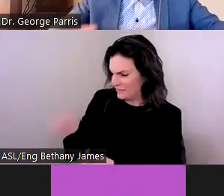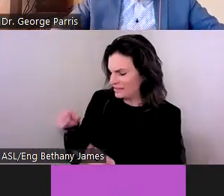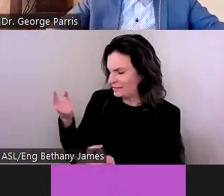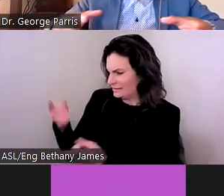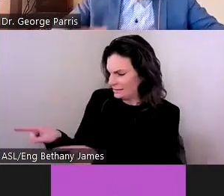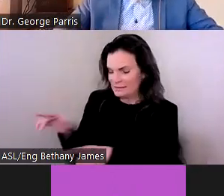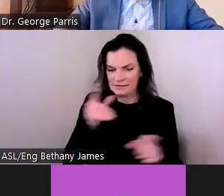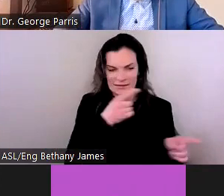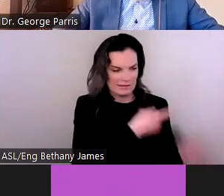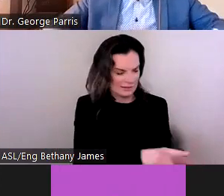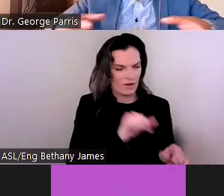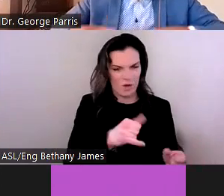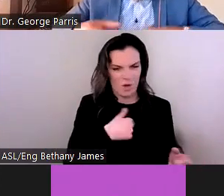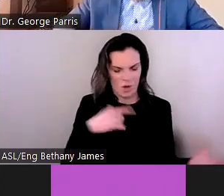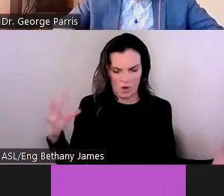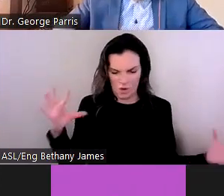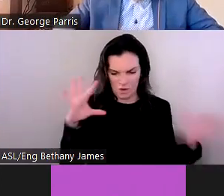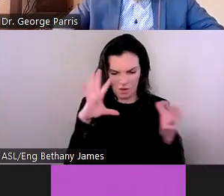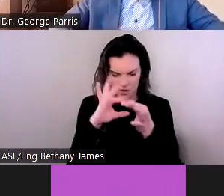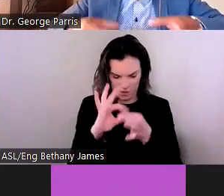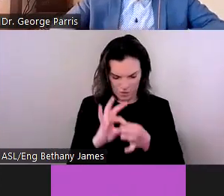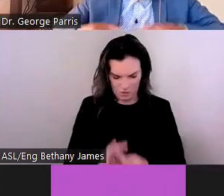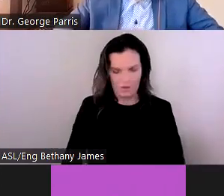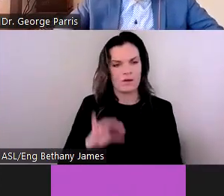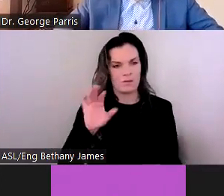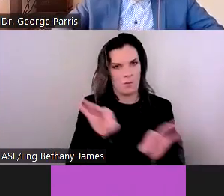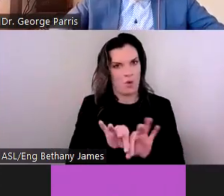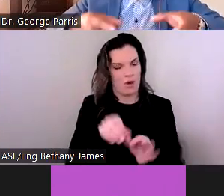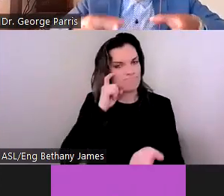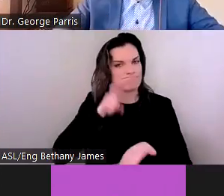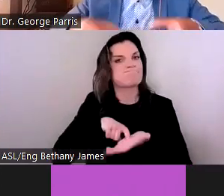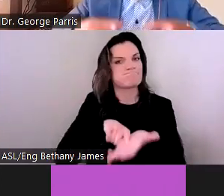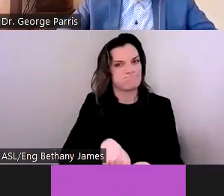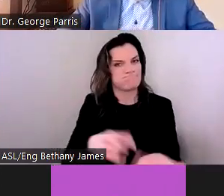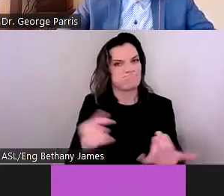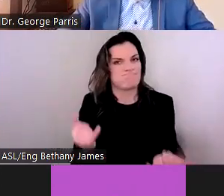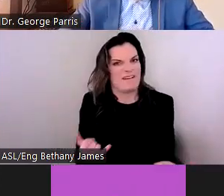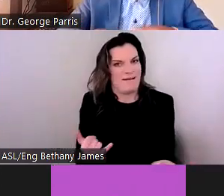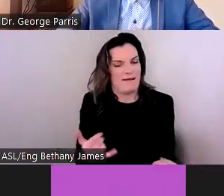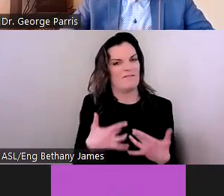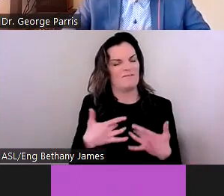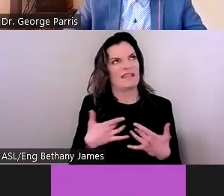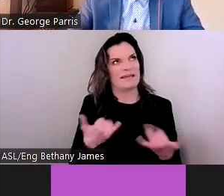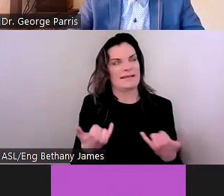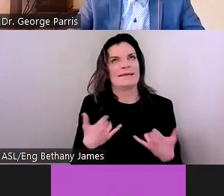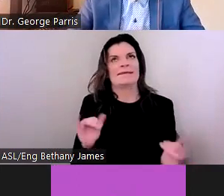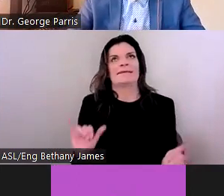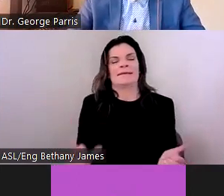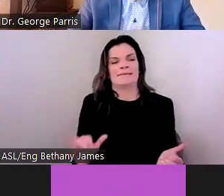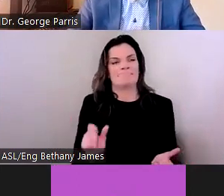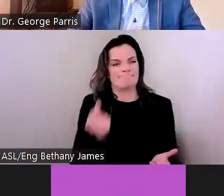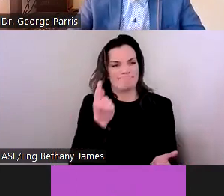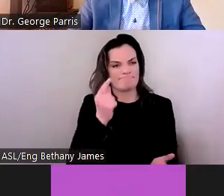so pay attention to the here and now, to the present moment. Give to others. That's emotional